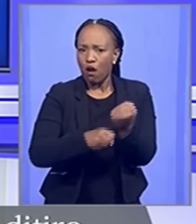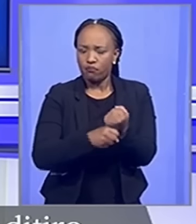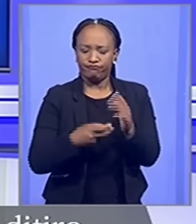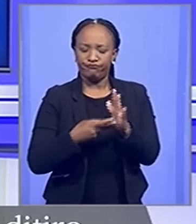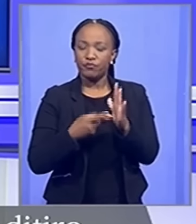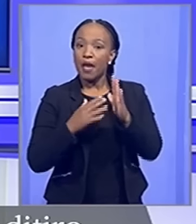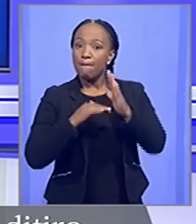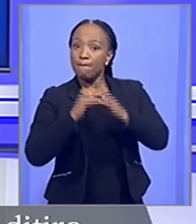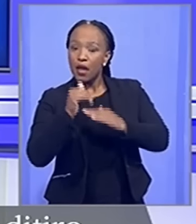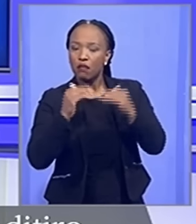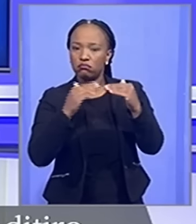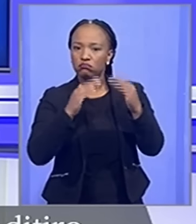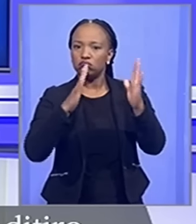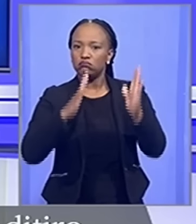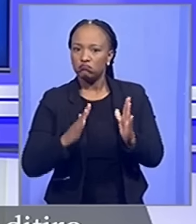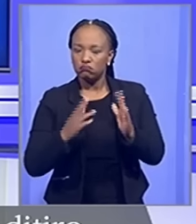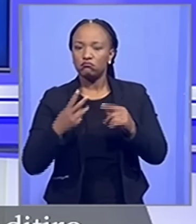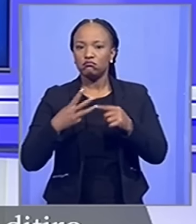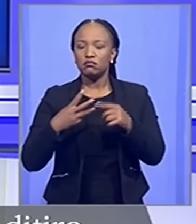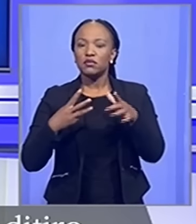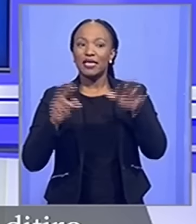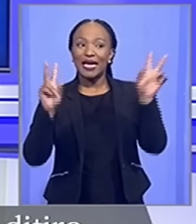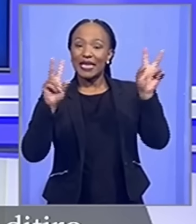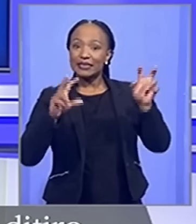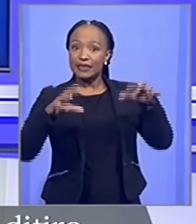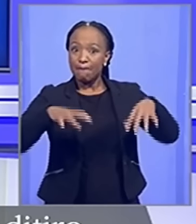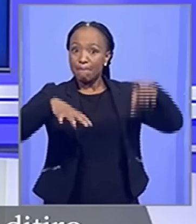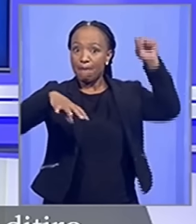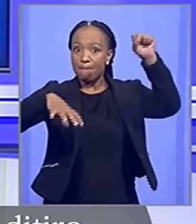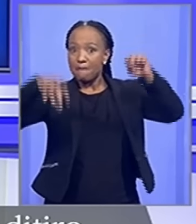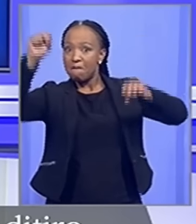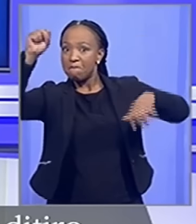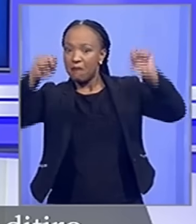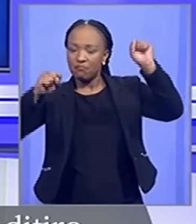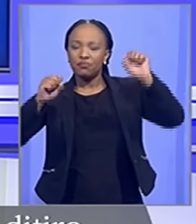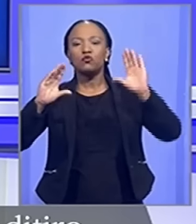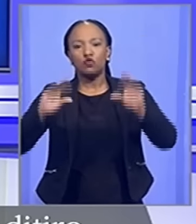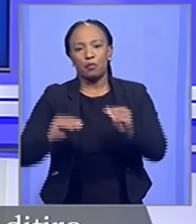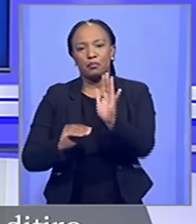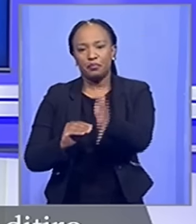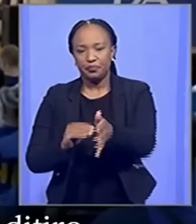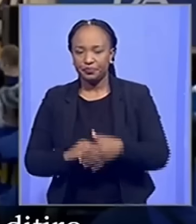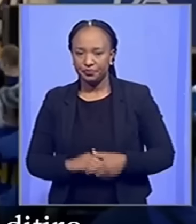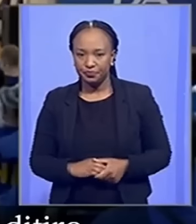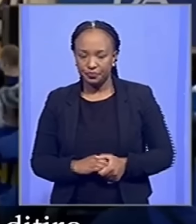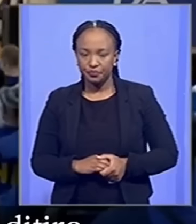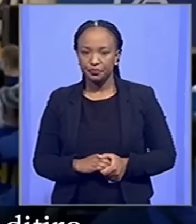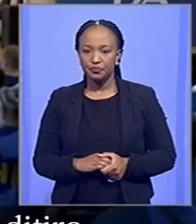matlo mme go kgaolwa ga tlamelo ya motlakase go tlile go khutla.